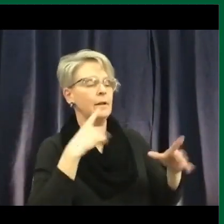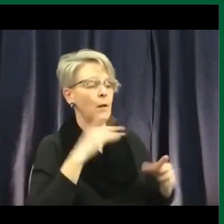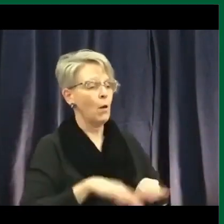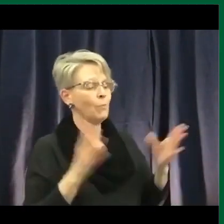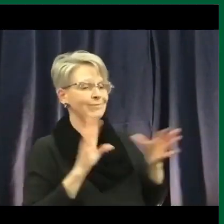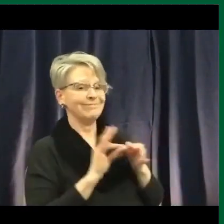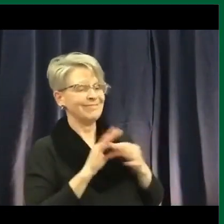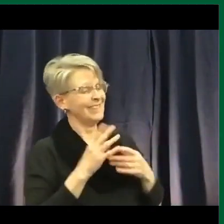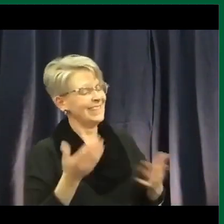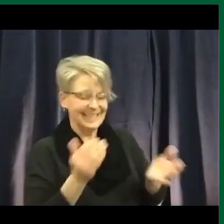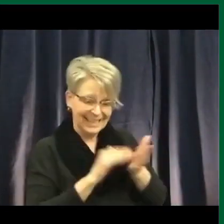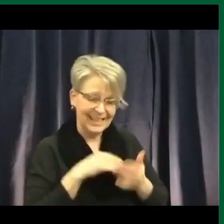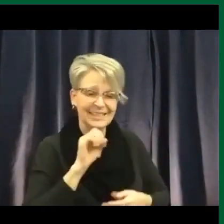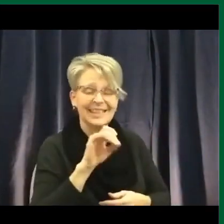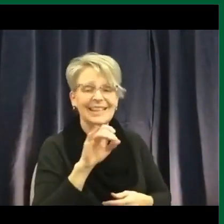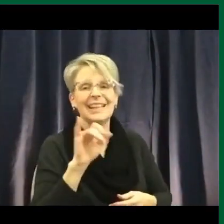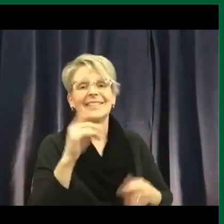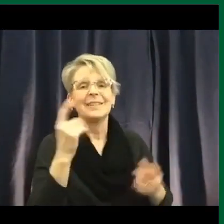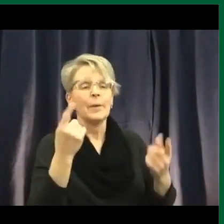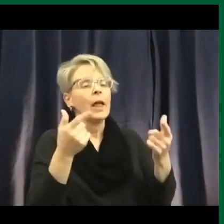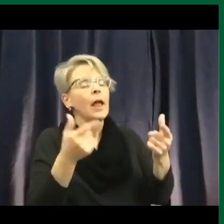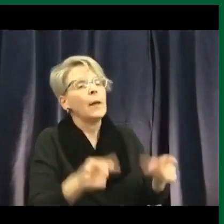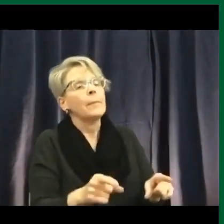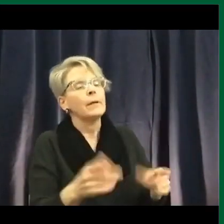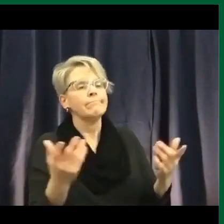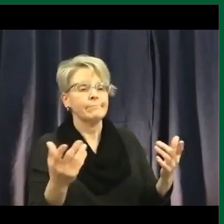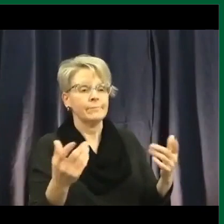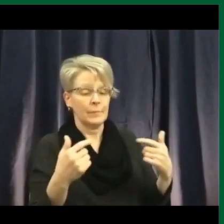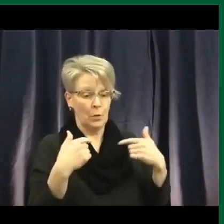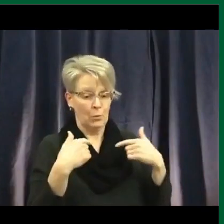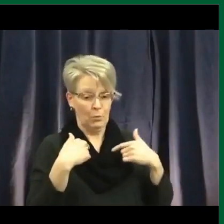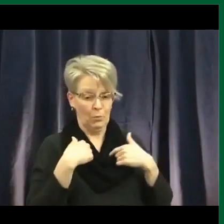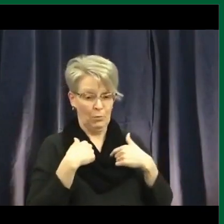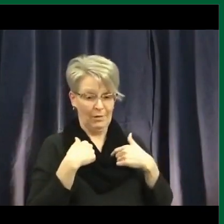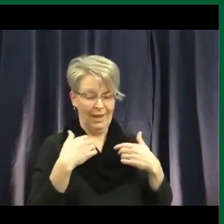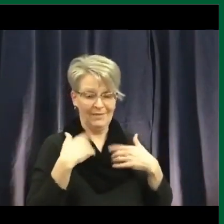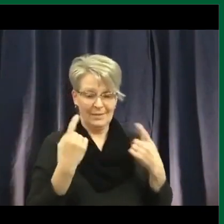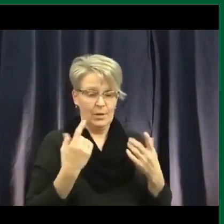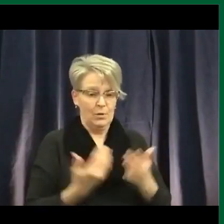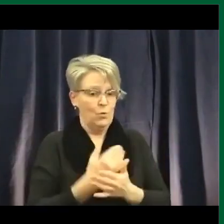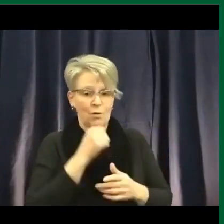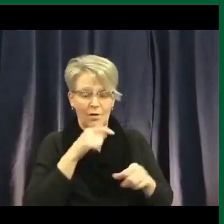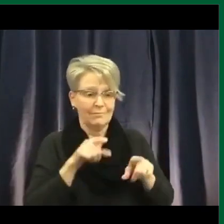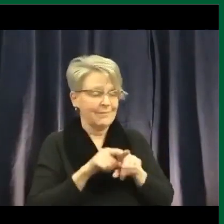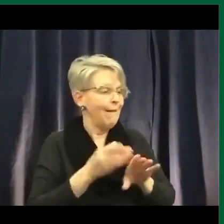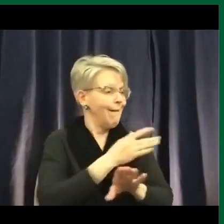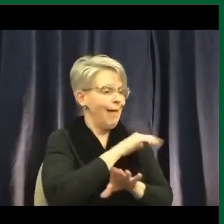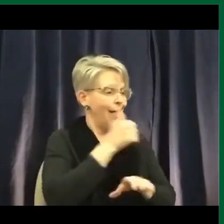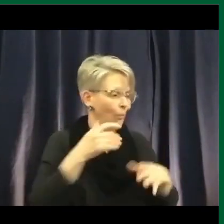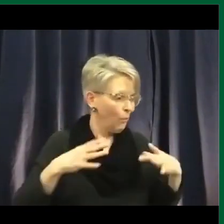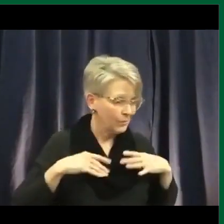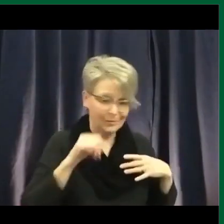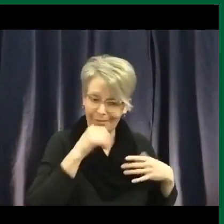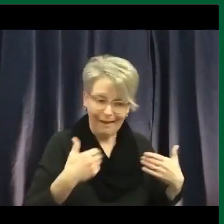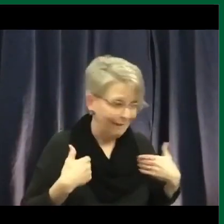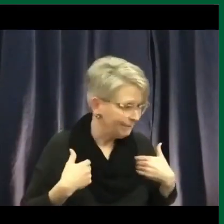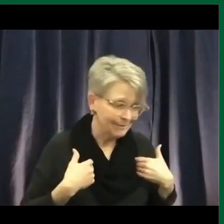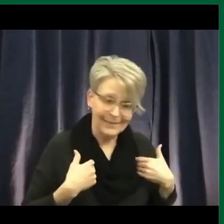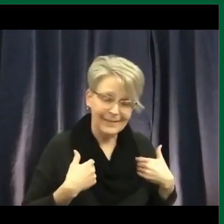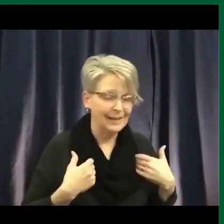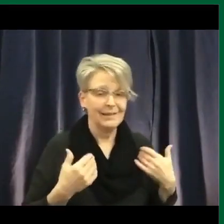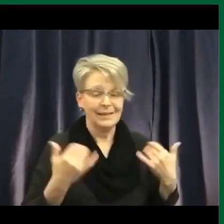but when things happen with respect to a tool that we have not had available at any other holiday or at any other point in time is access